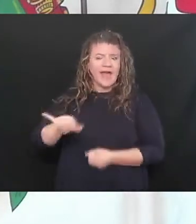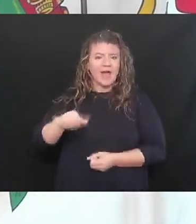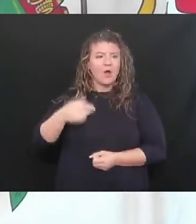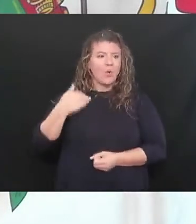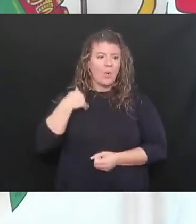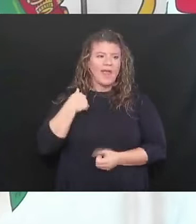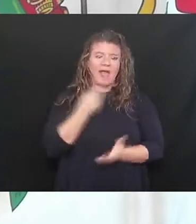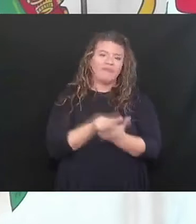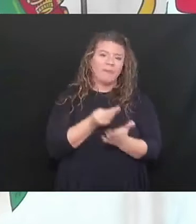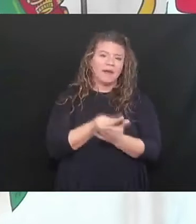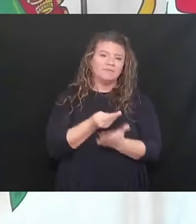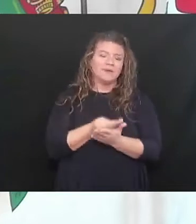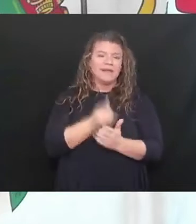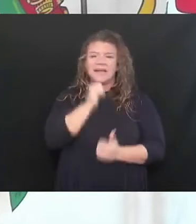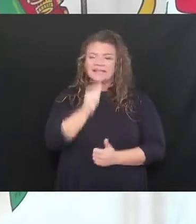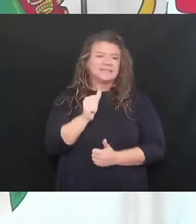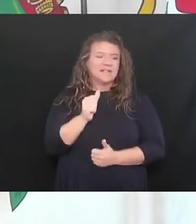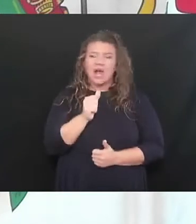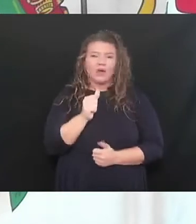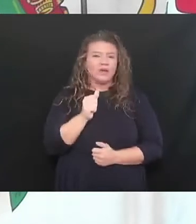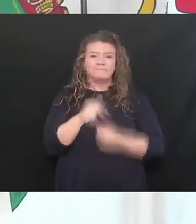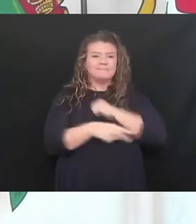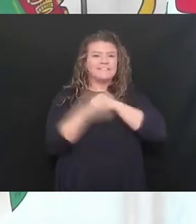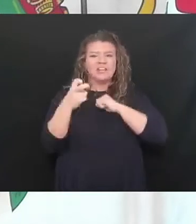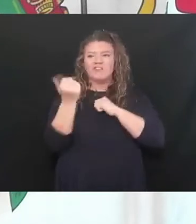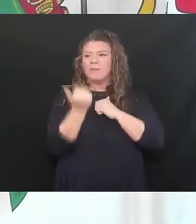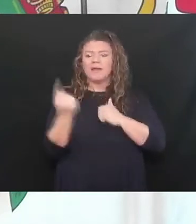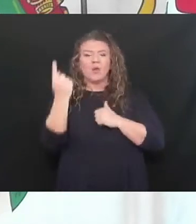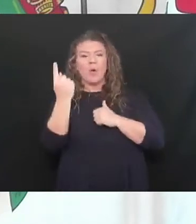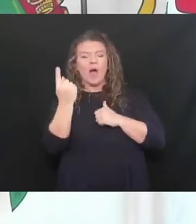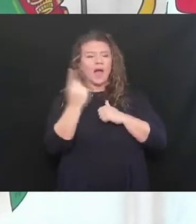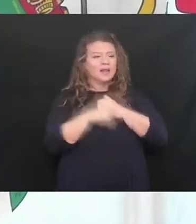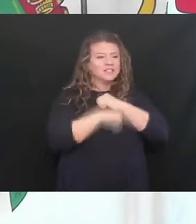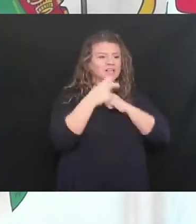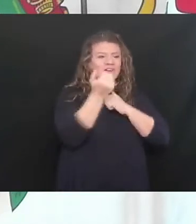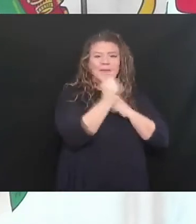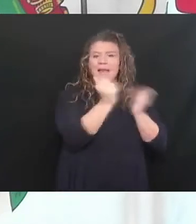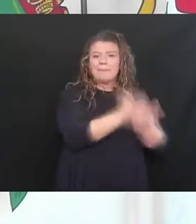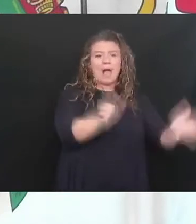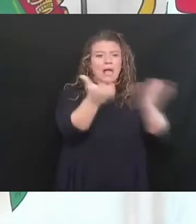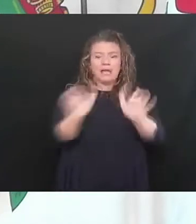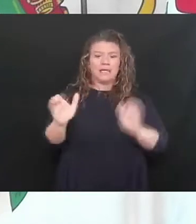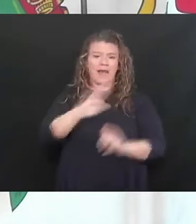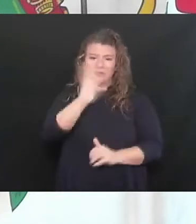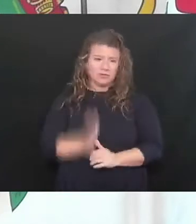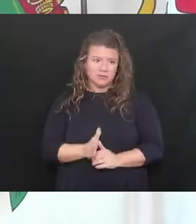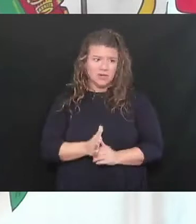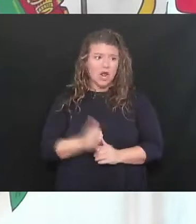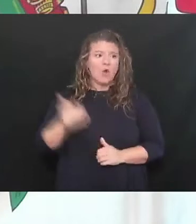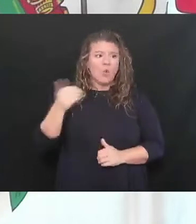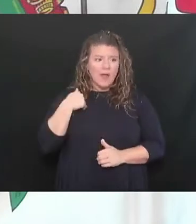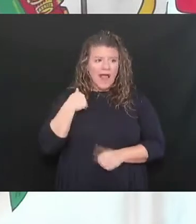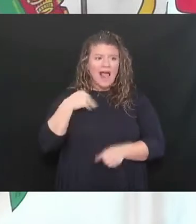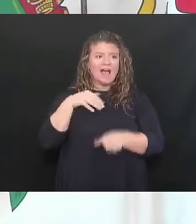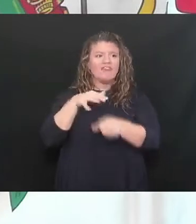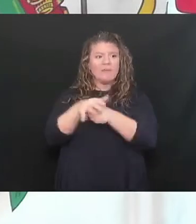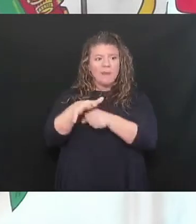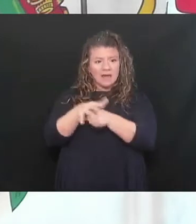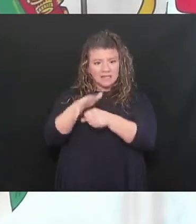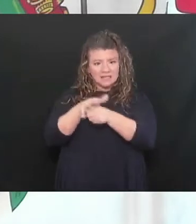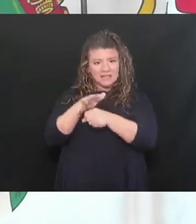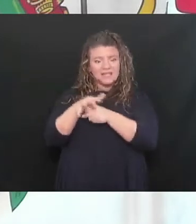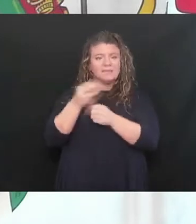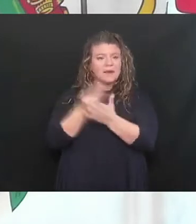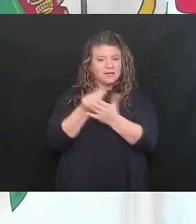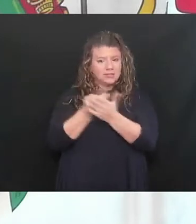the money. It's not going to take from anybody or any bucket and everything, but we've got the money to do it. It's just a matter